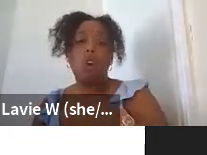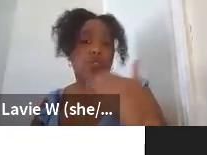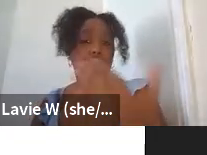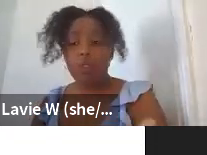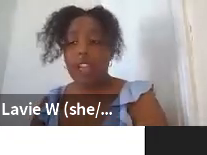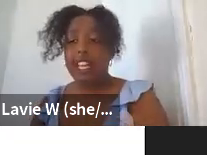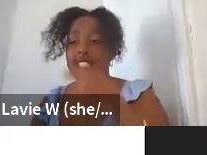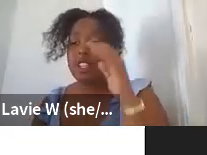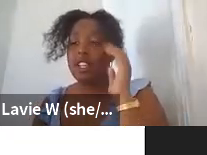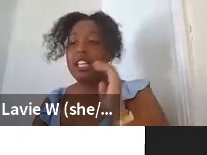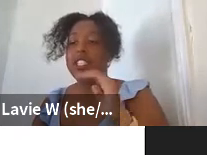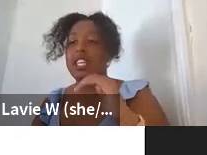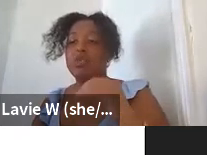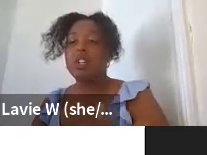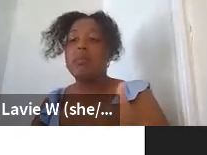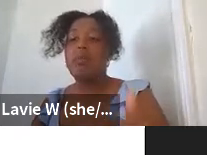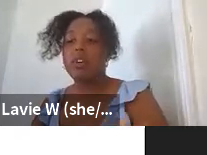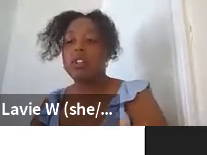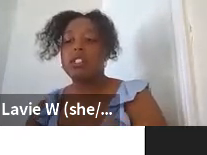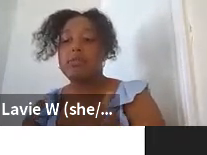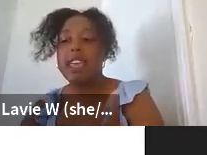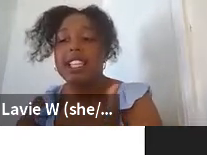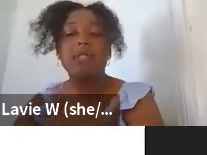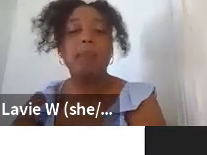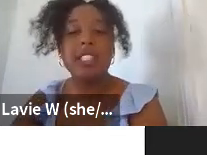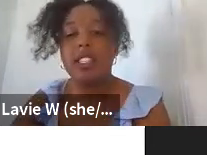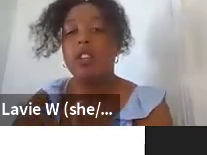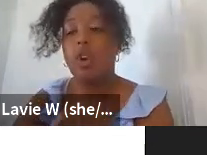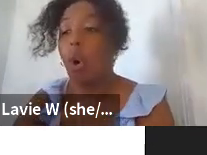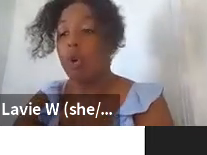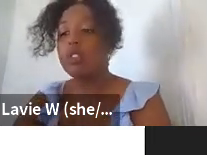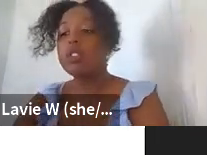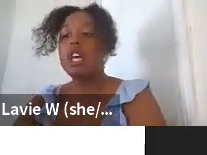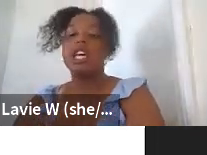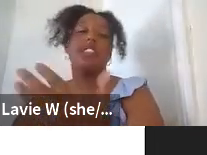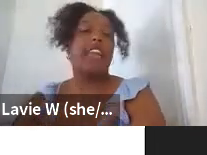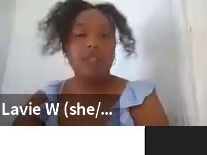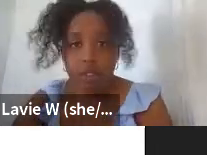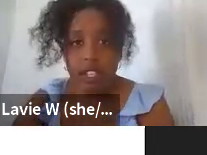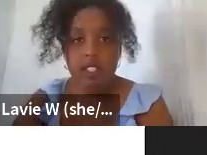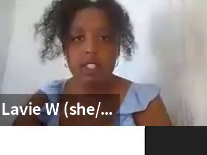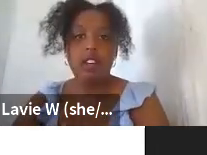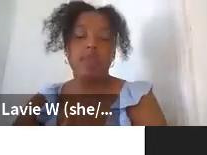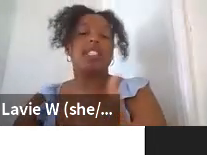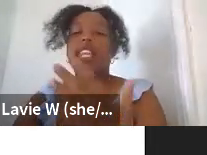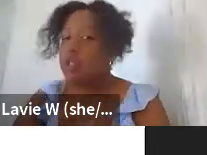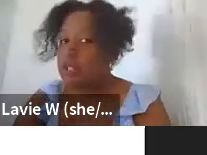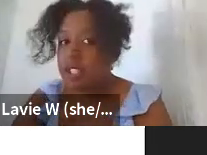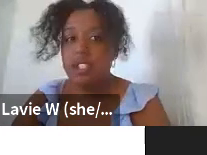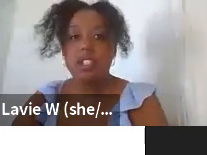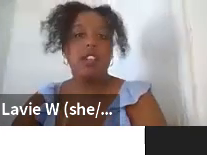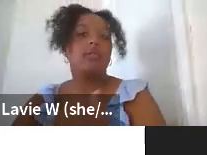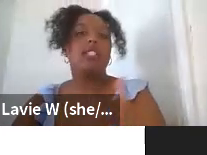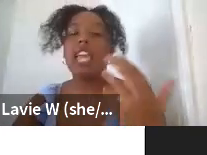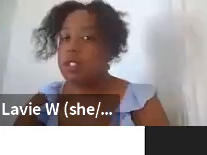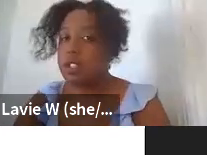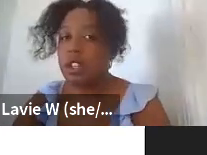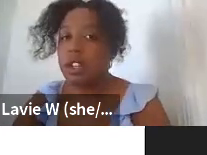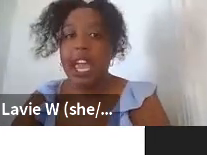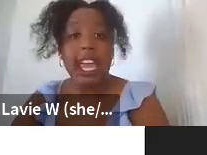And if you want to grow that idea, it's really important to make explicit goals to counter racism, to counter sexism,